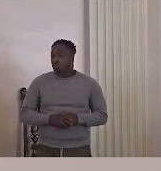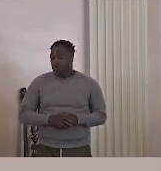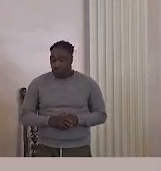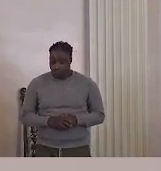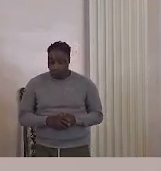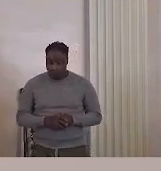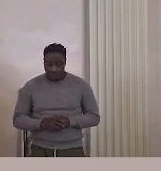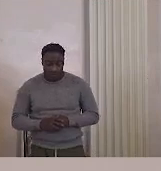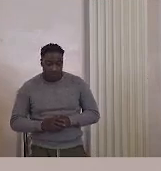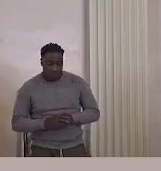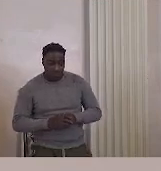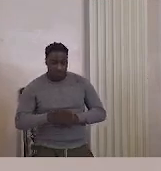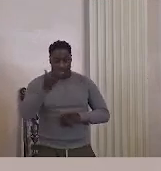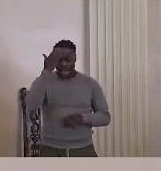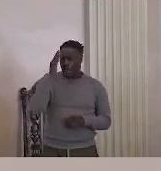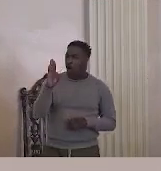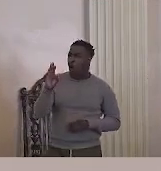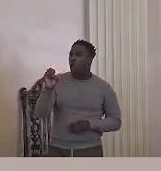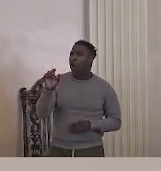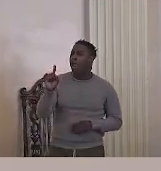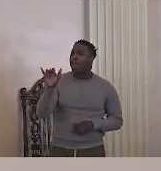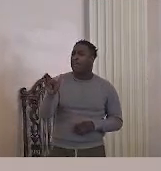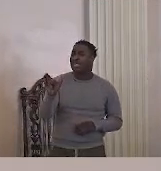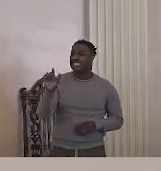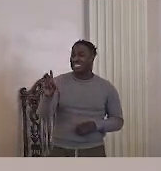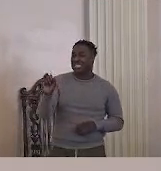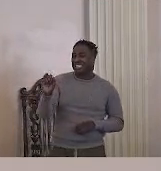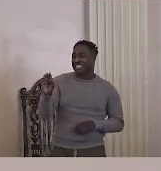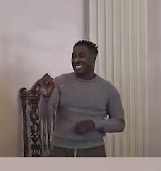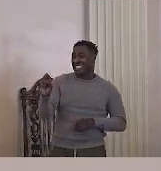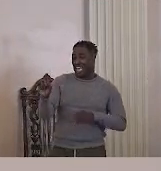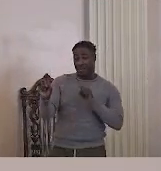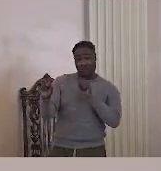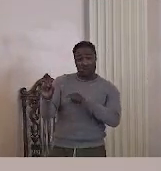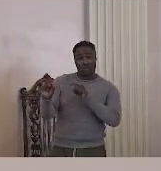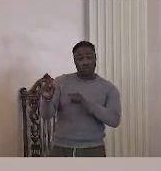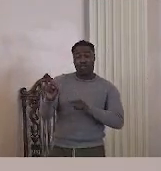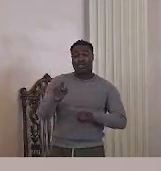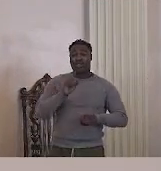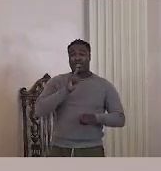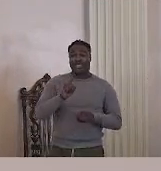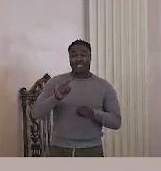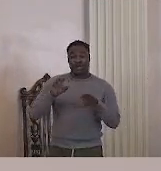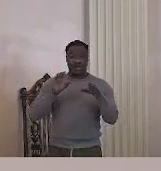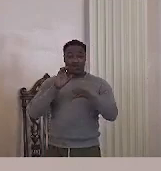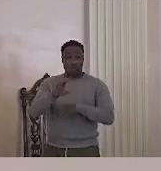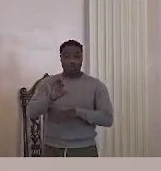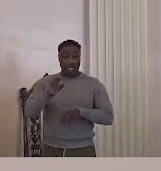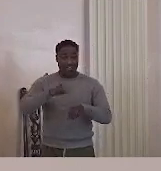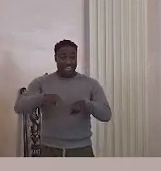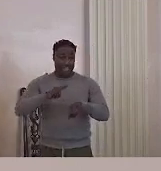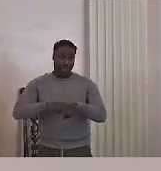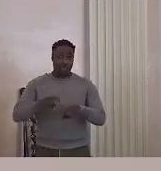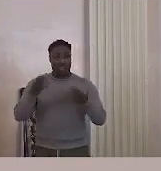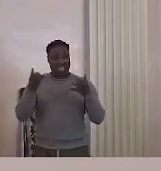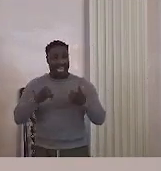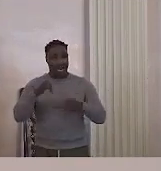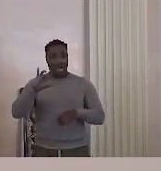I know Betsy Damon. She is a dynamic force of nature, now in her